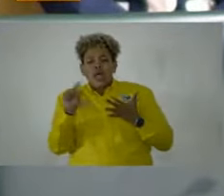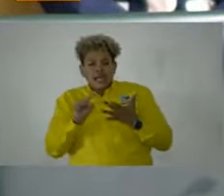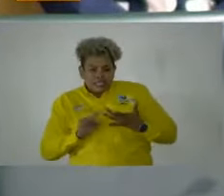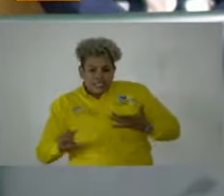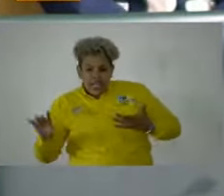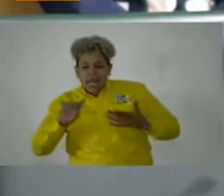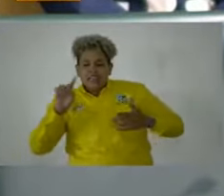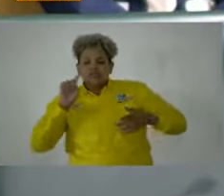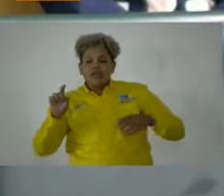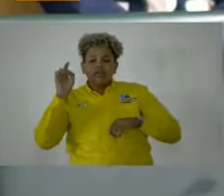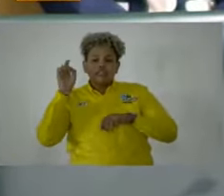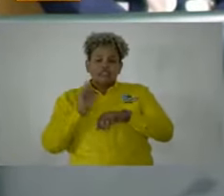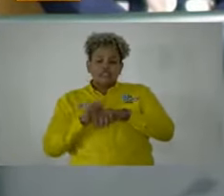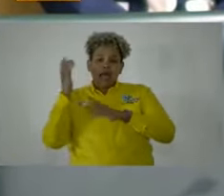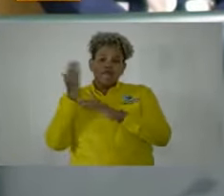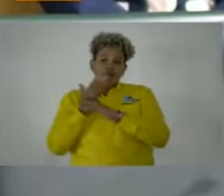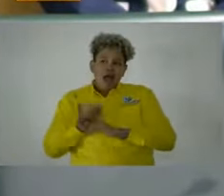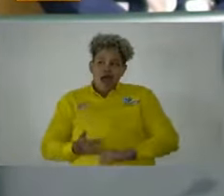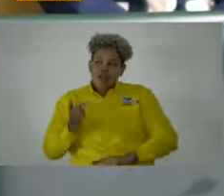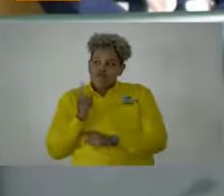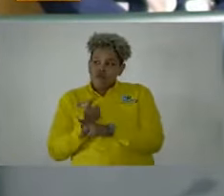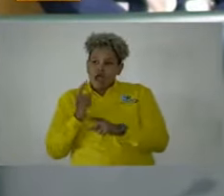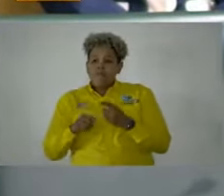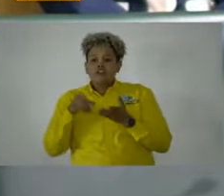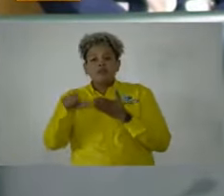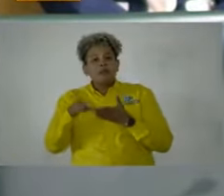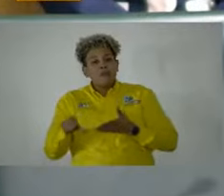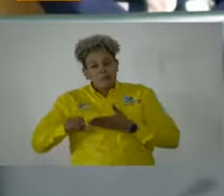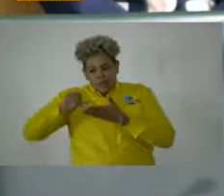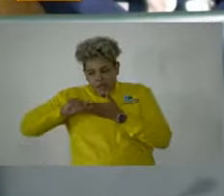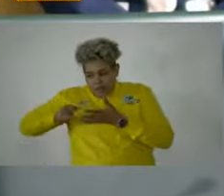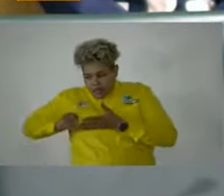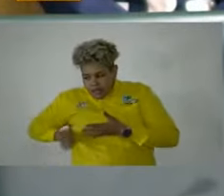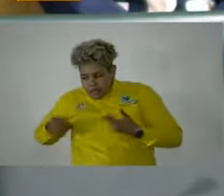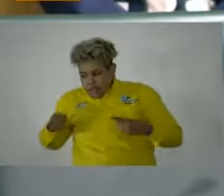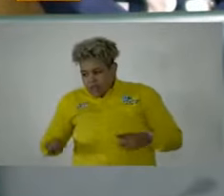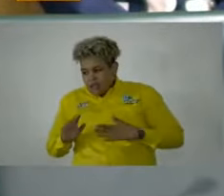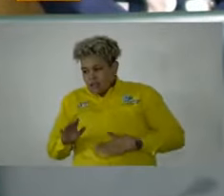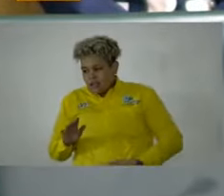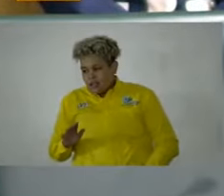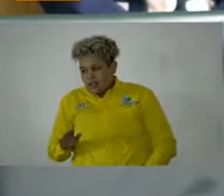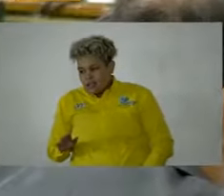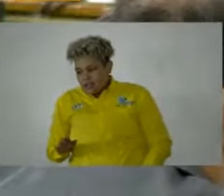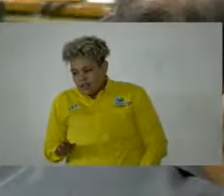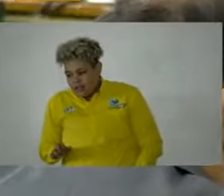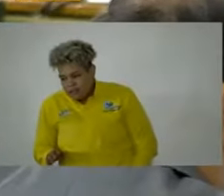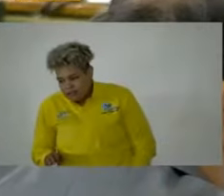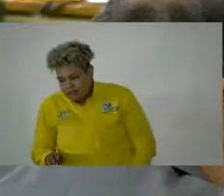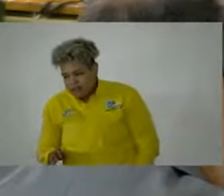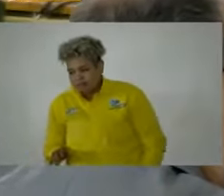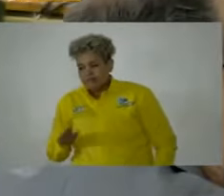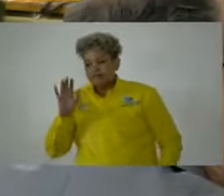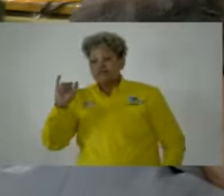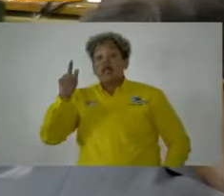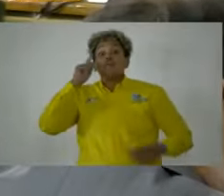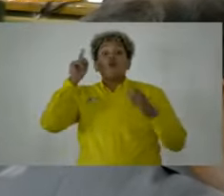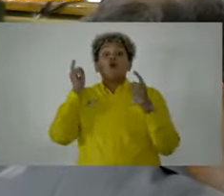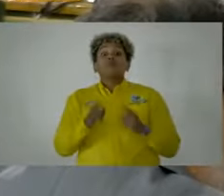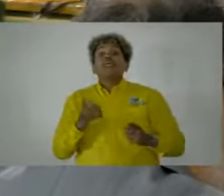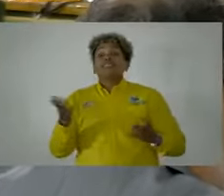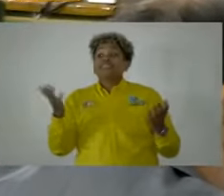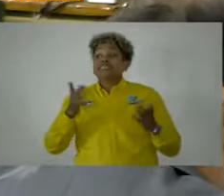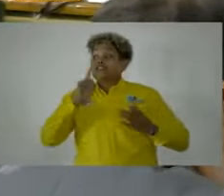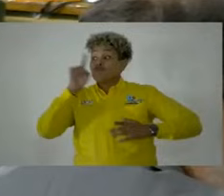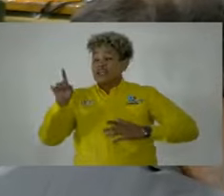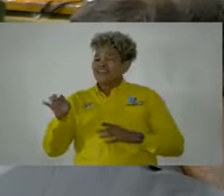incentivize on-time filing and paying statutory deductions. However, that objective is really